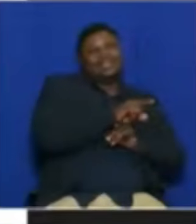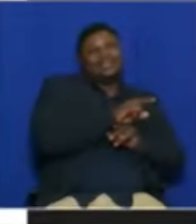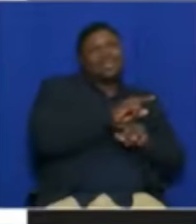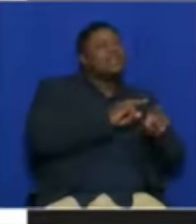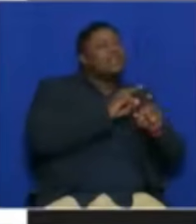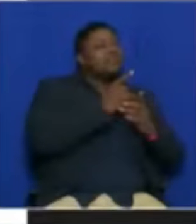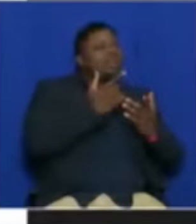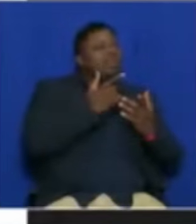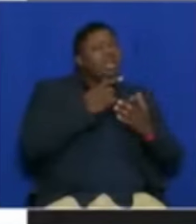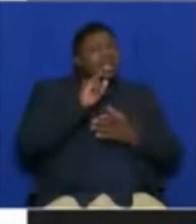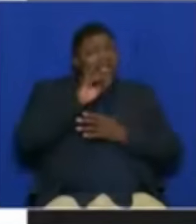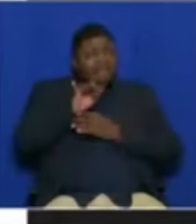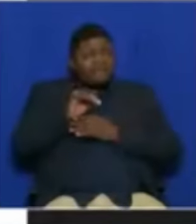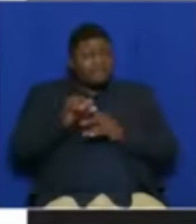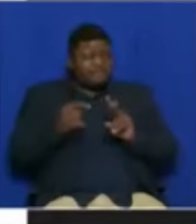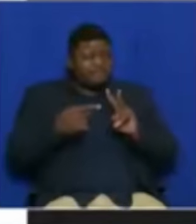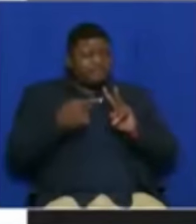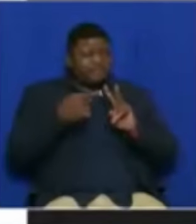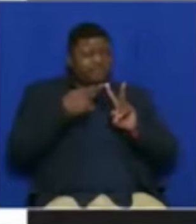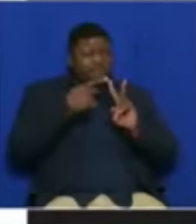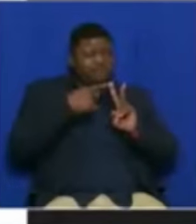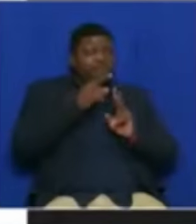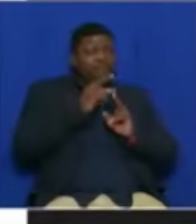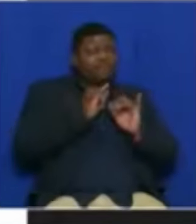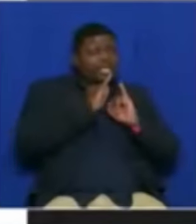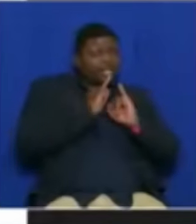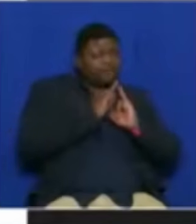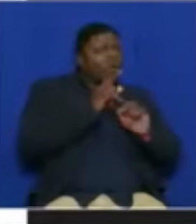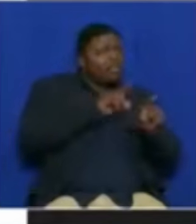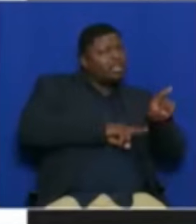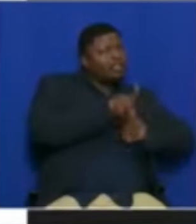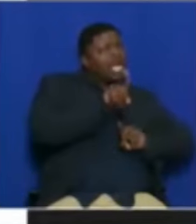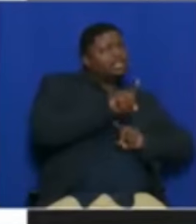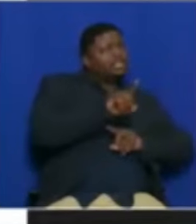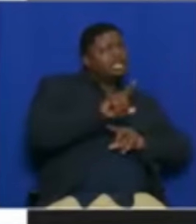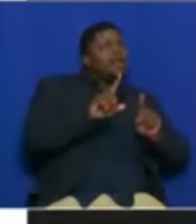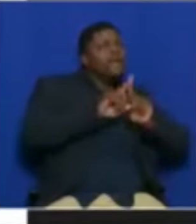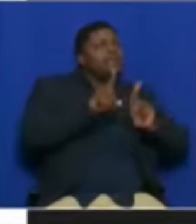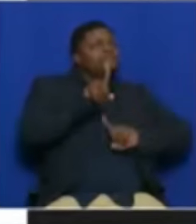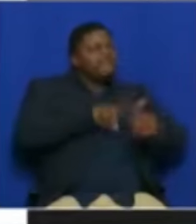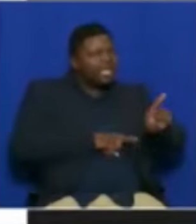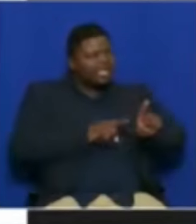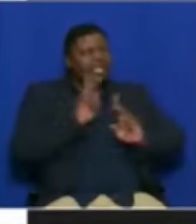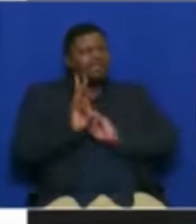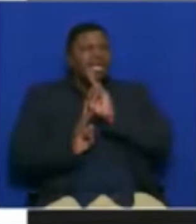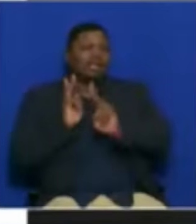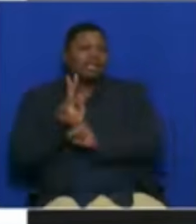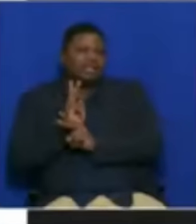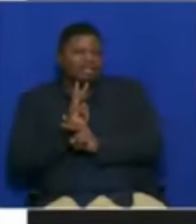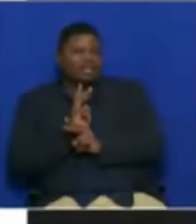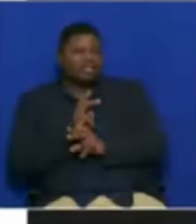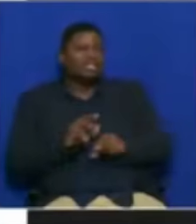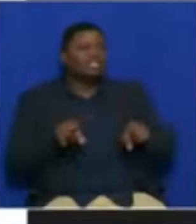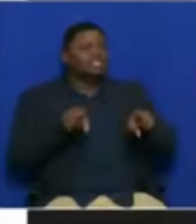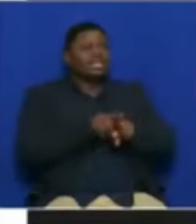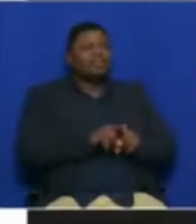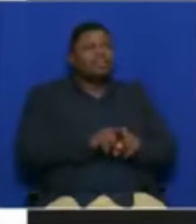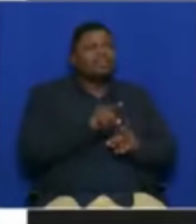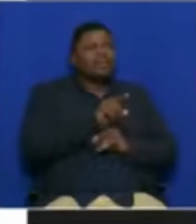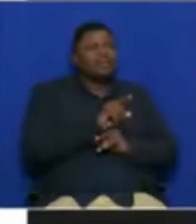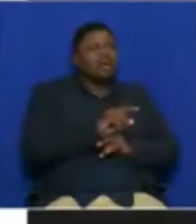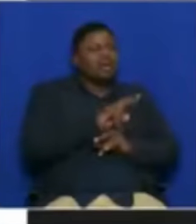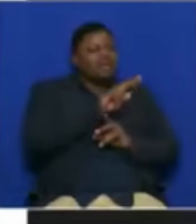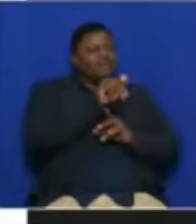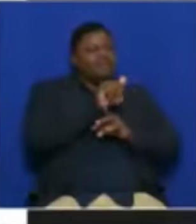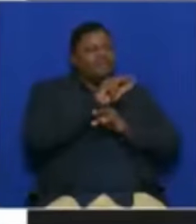the 2 previous rounds, if I can recall, I think it was Van Vuren. Yes. He was not even shortlisted. So, but